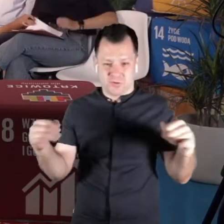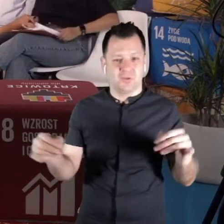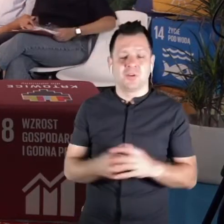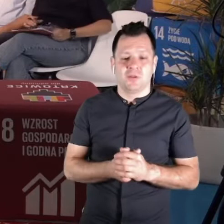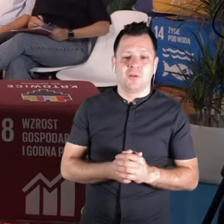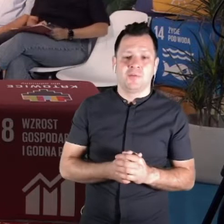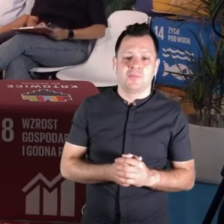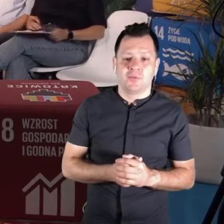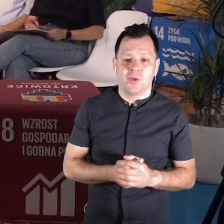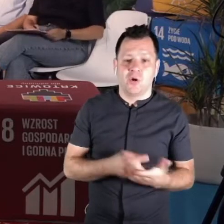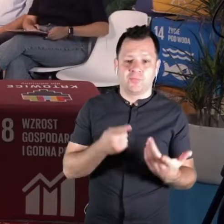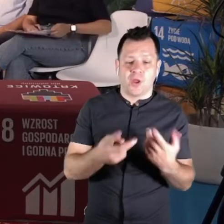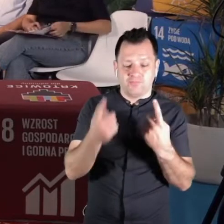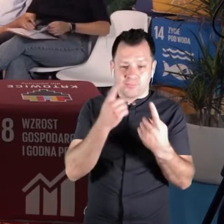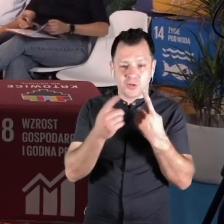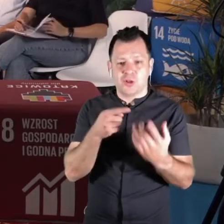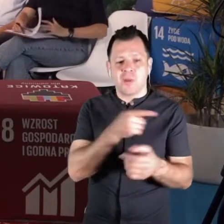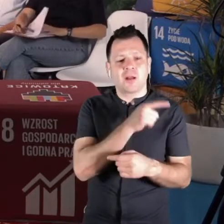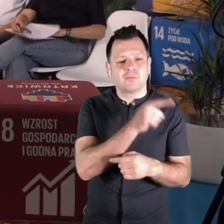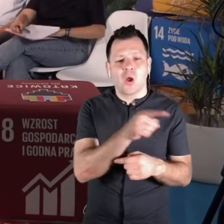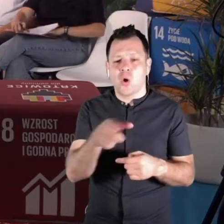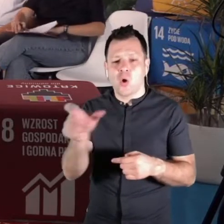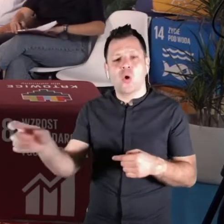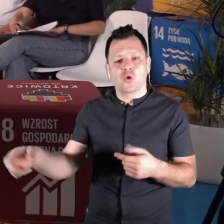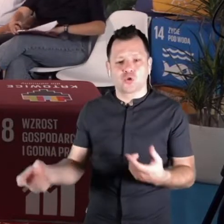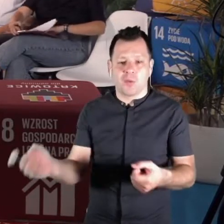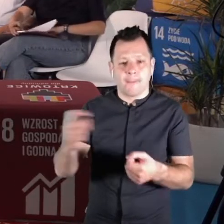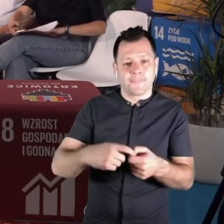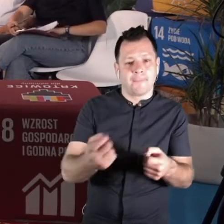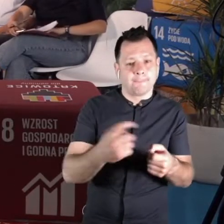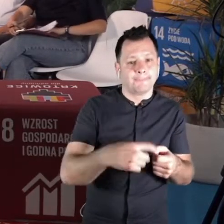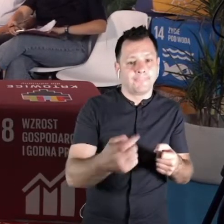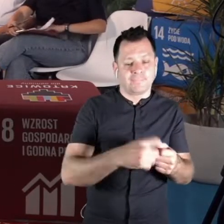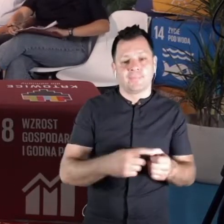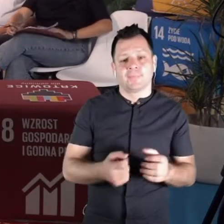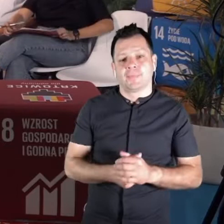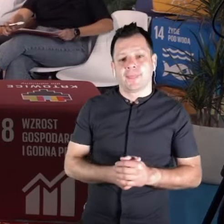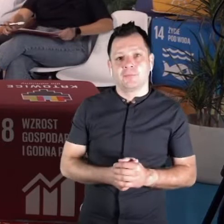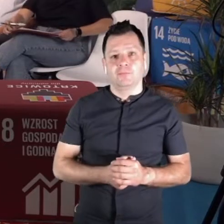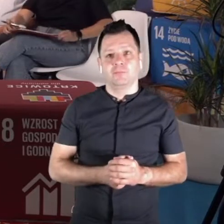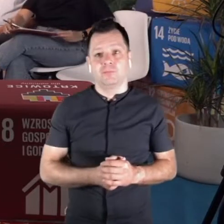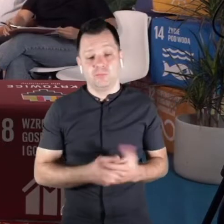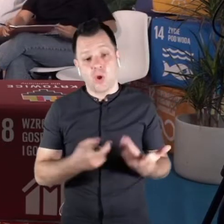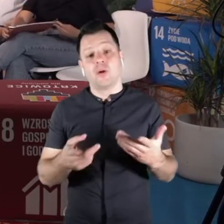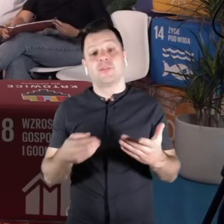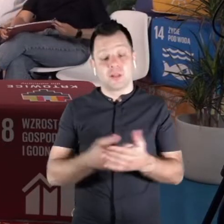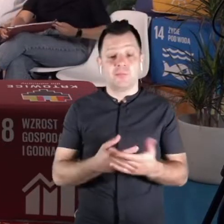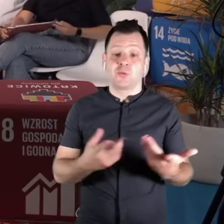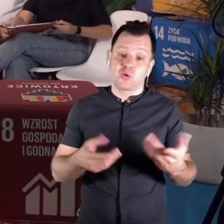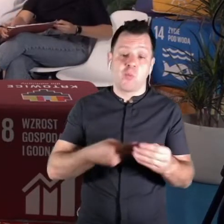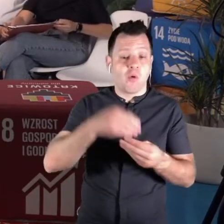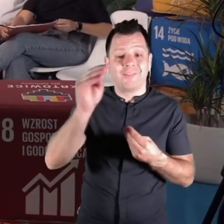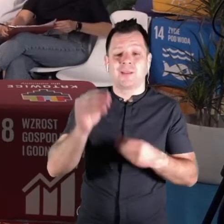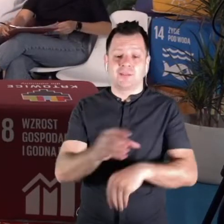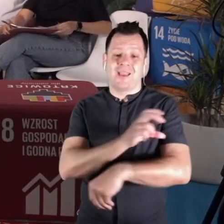into this technology. In the meantime, we decided to go to the Decidim platform, and what is